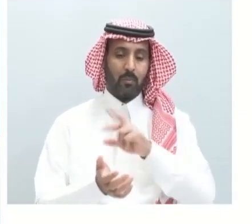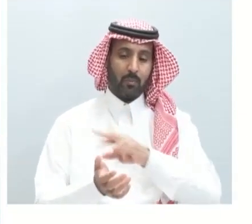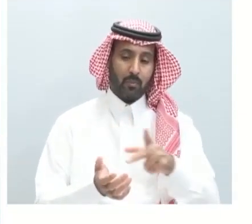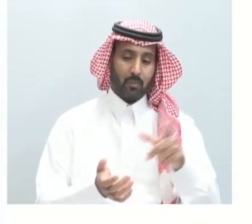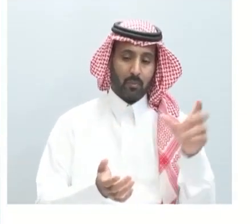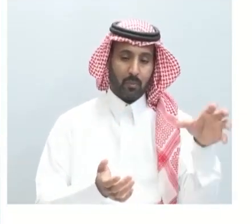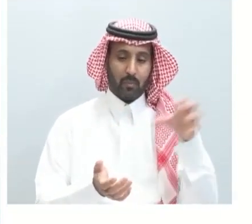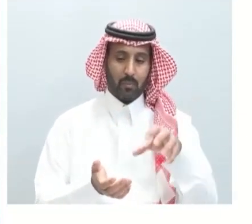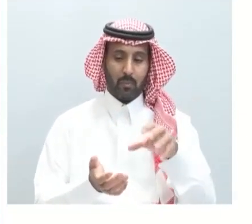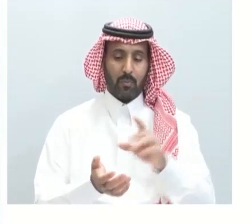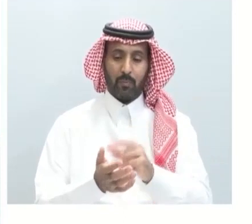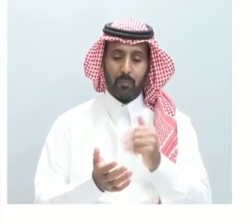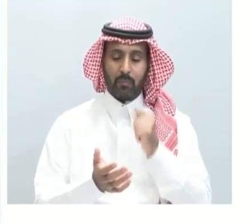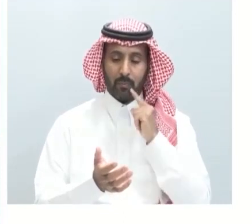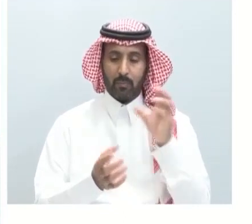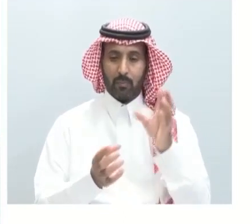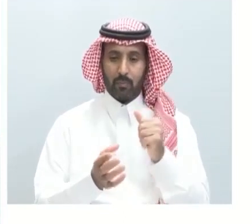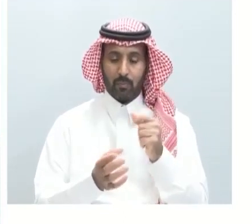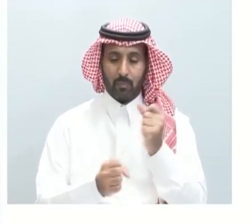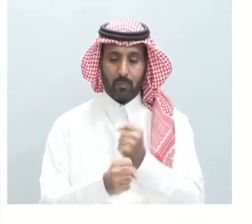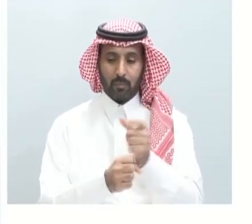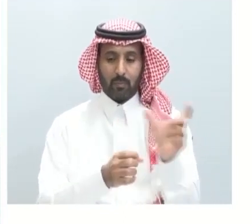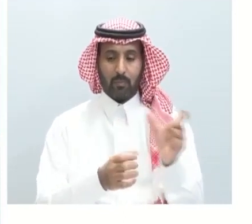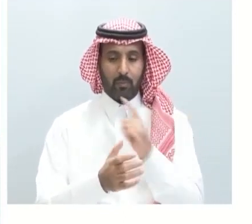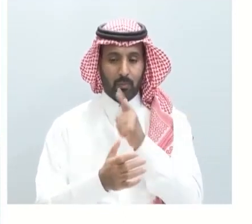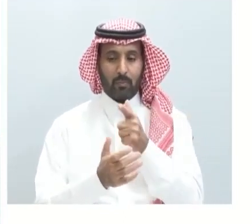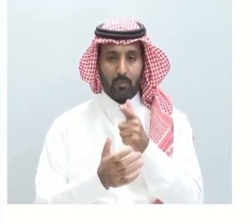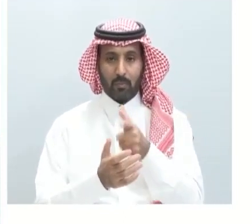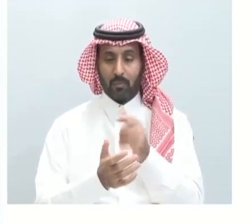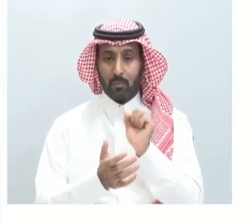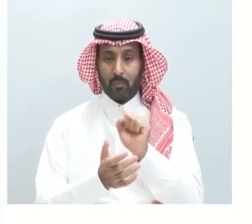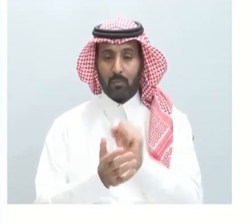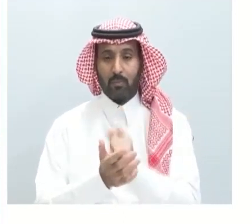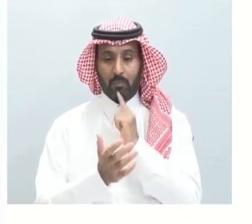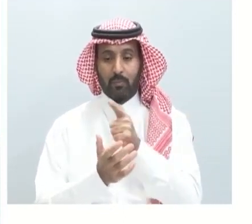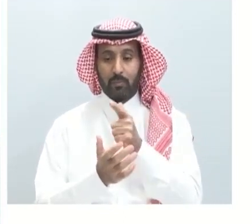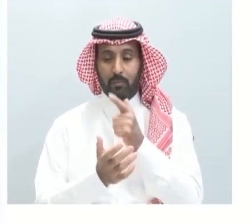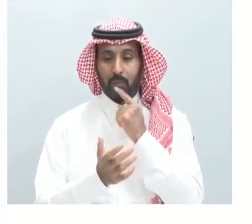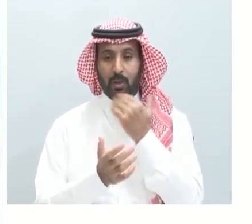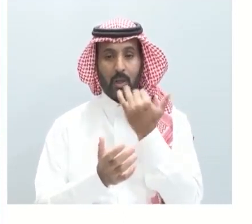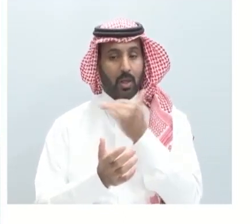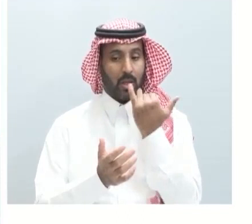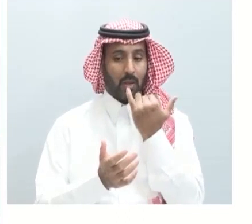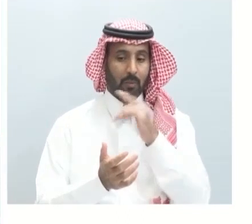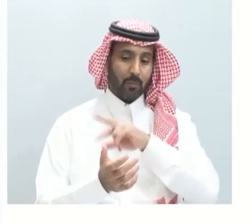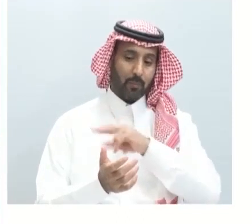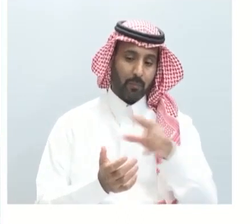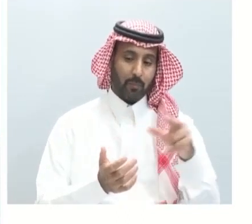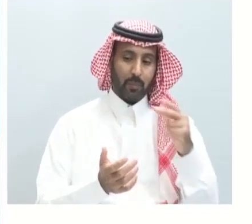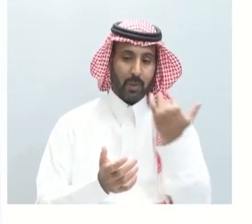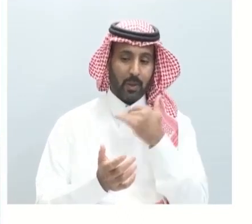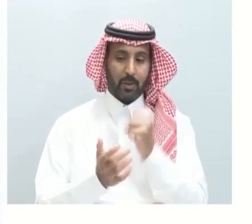preposition or no preposition at all in your language of course in our language Arabic it's not the same as